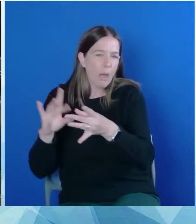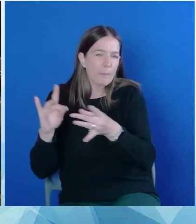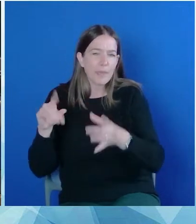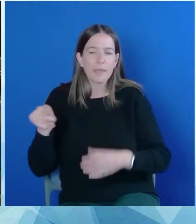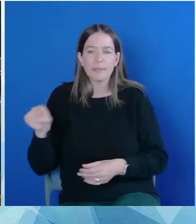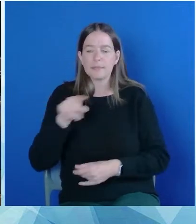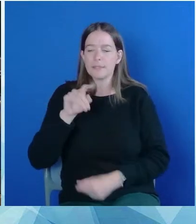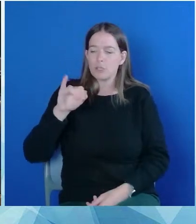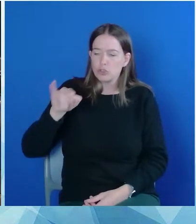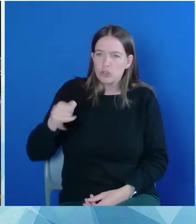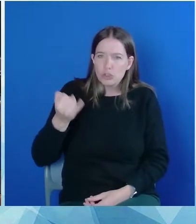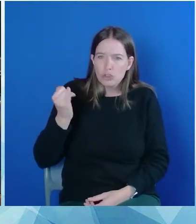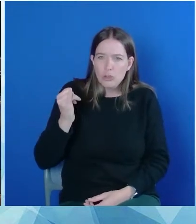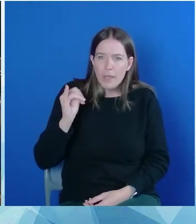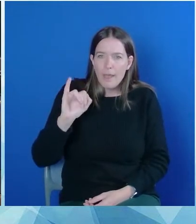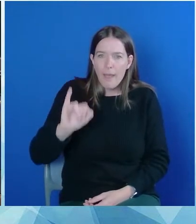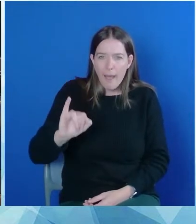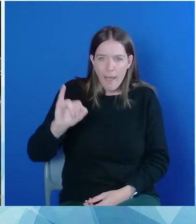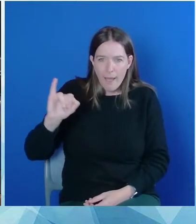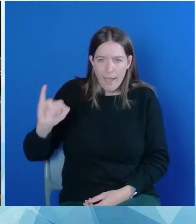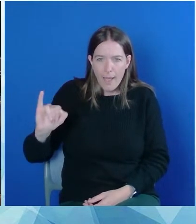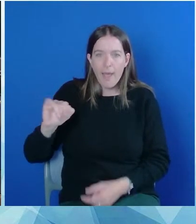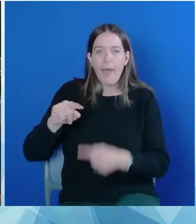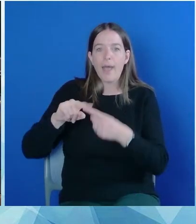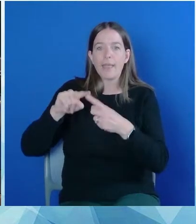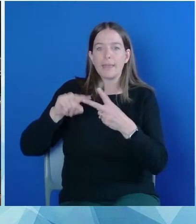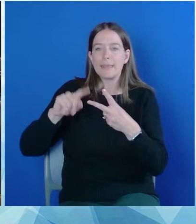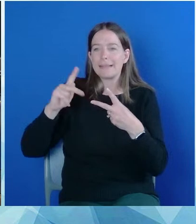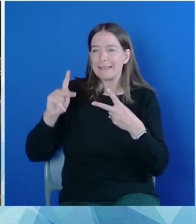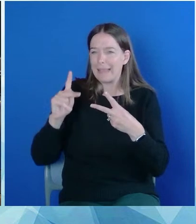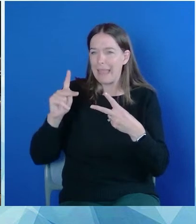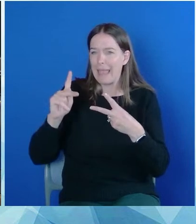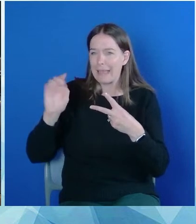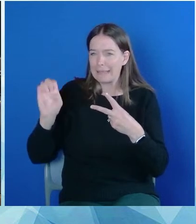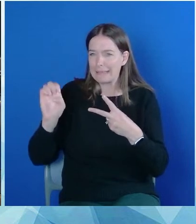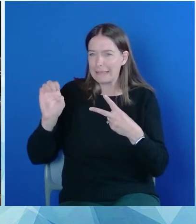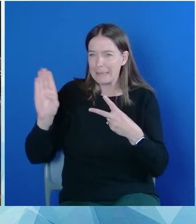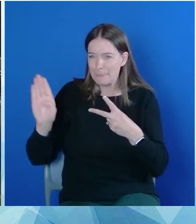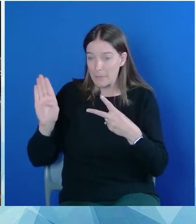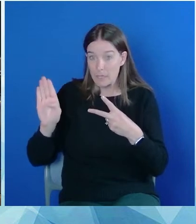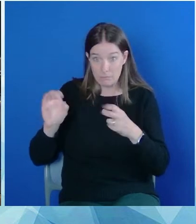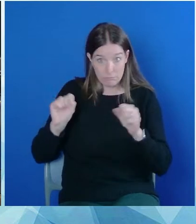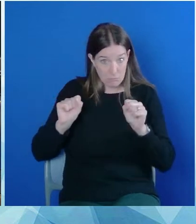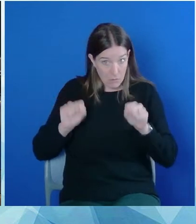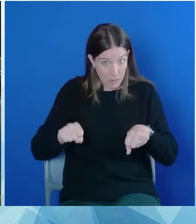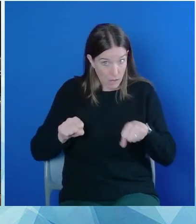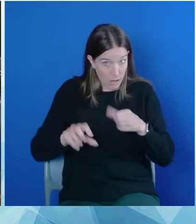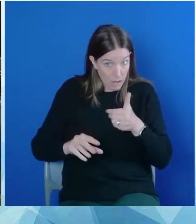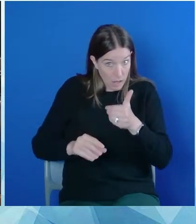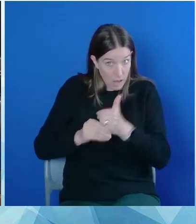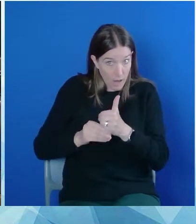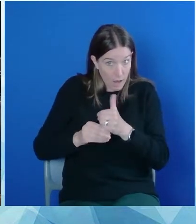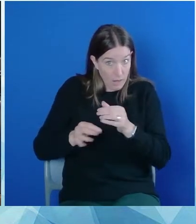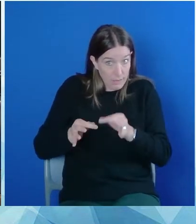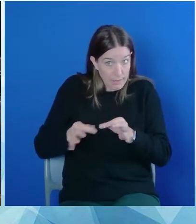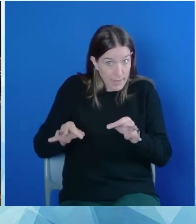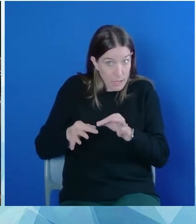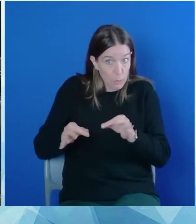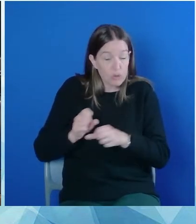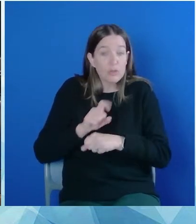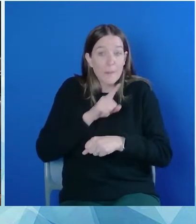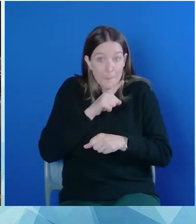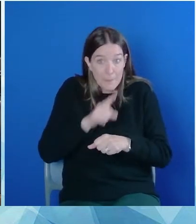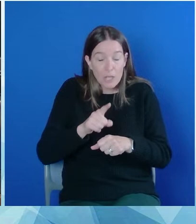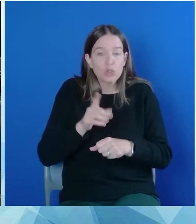KEB, is it possible to add language to make sure that parents and or guardians